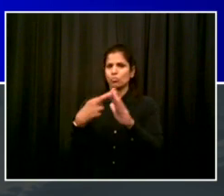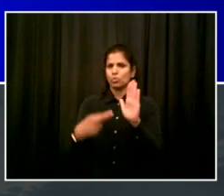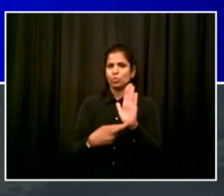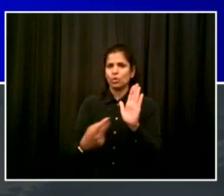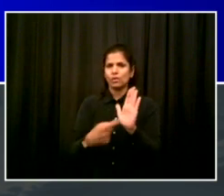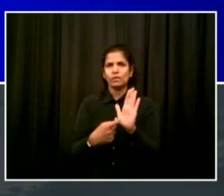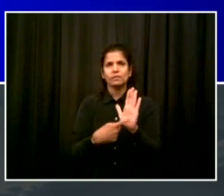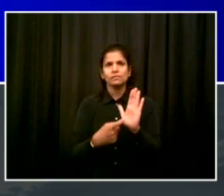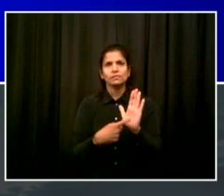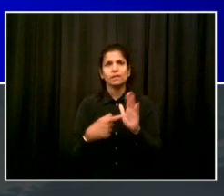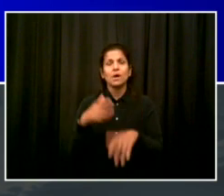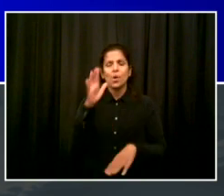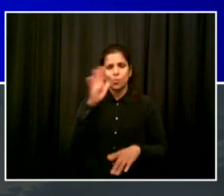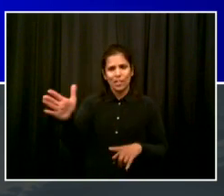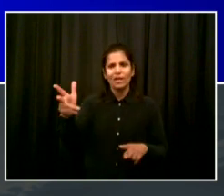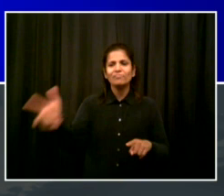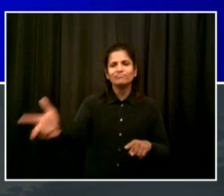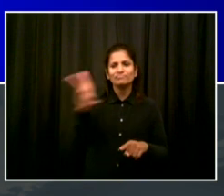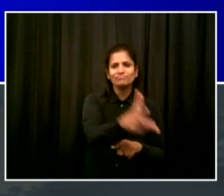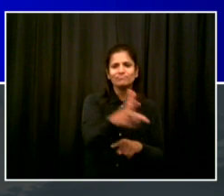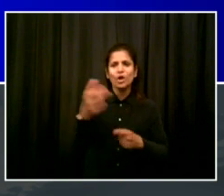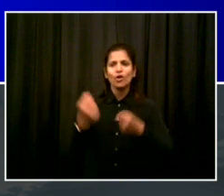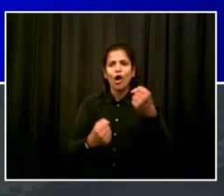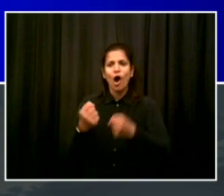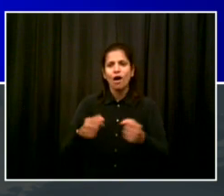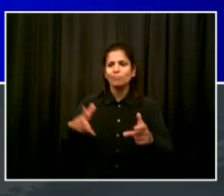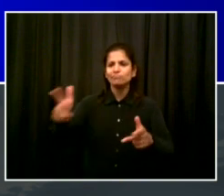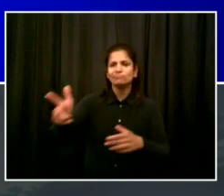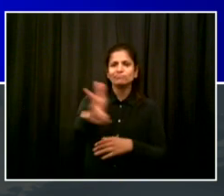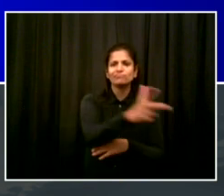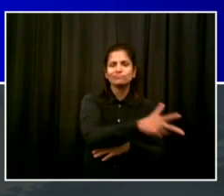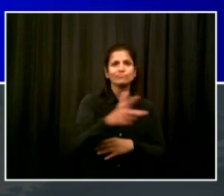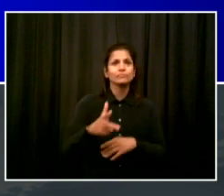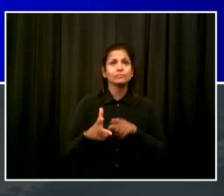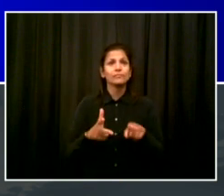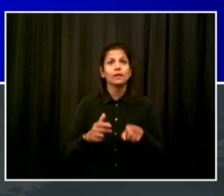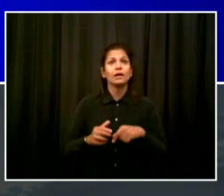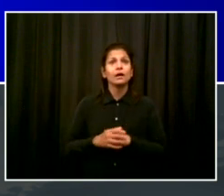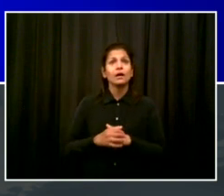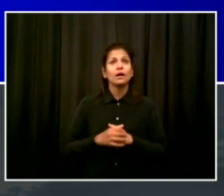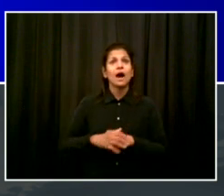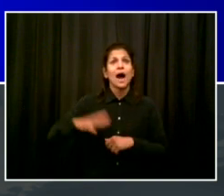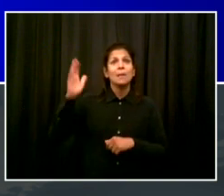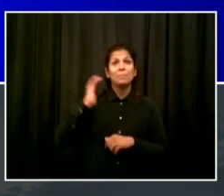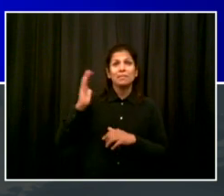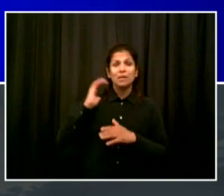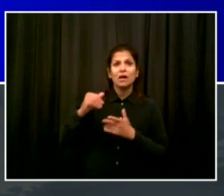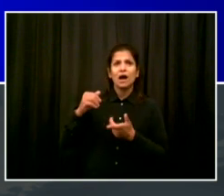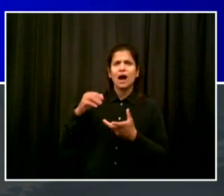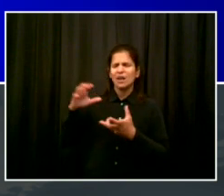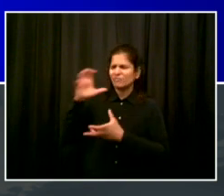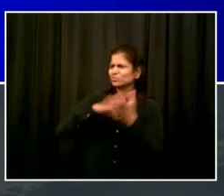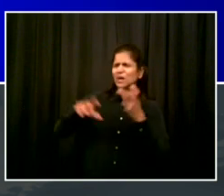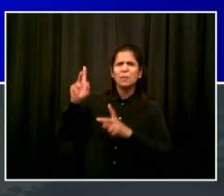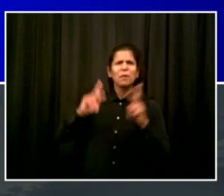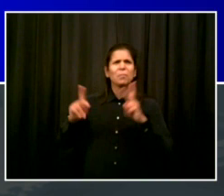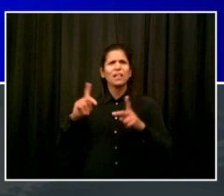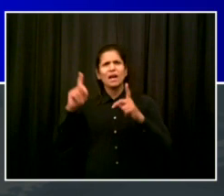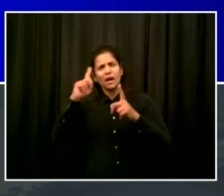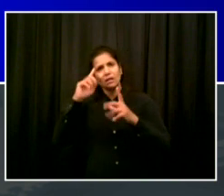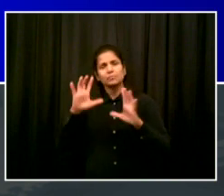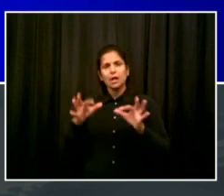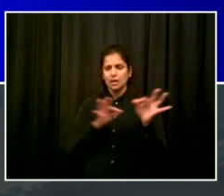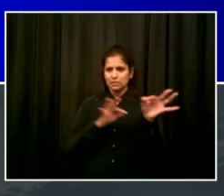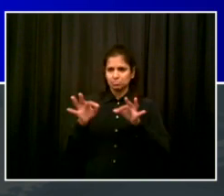been some confusion, and we're really going to work hard to get this right for people. For folks who have alternate side parking, so it'll be on next week. If